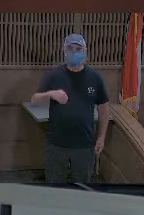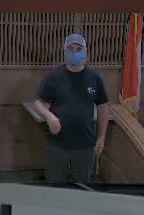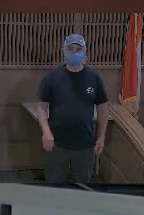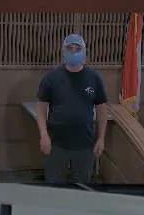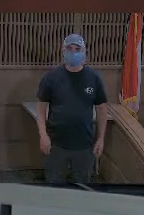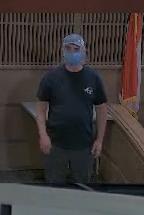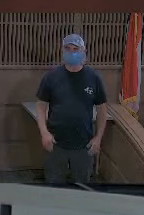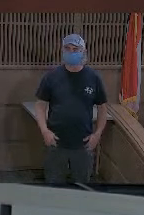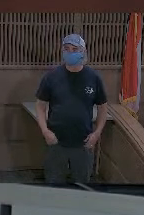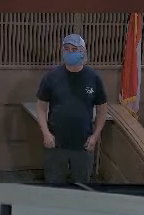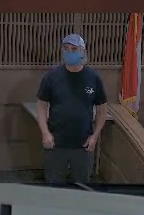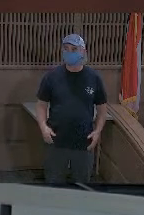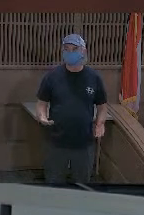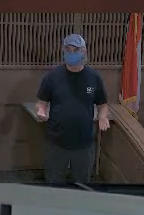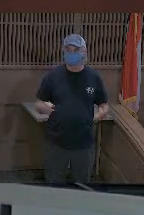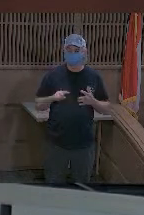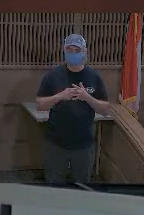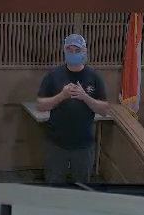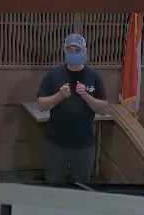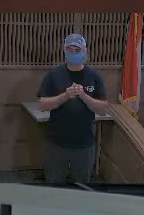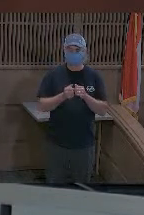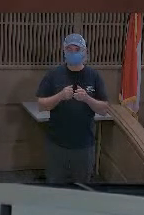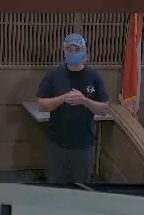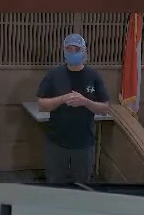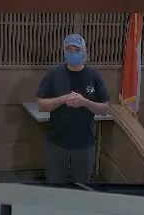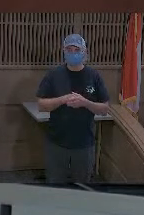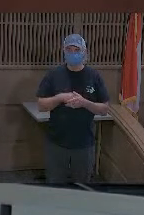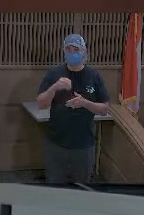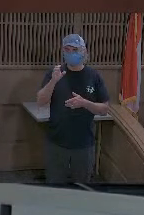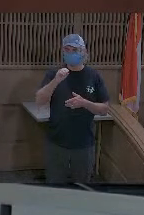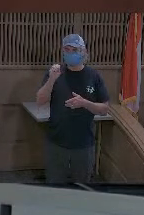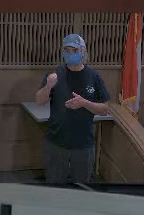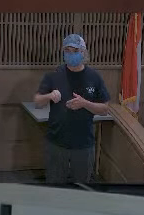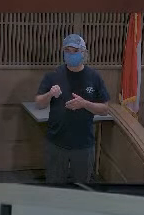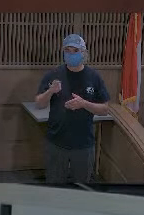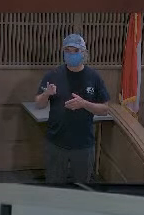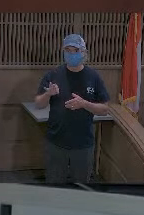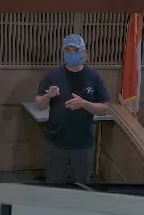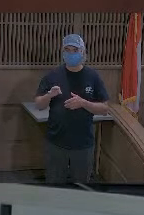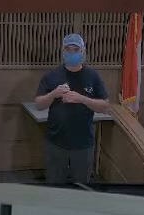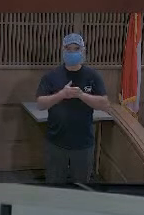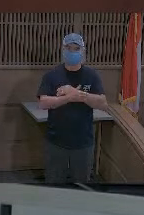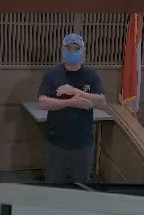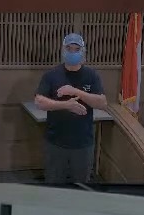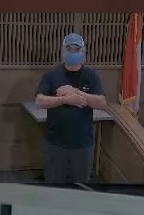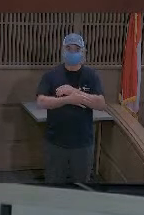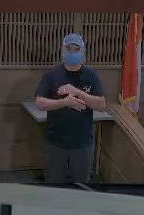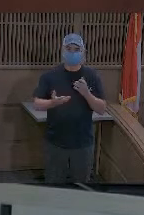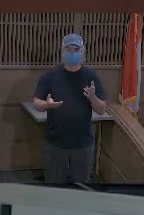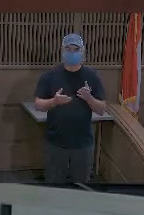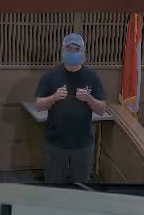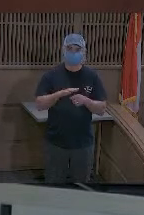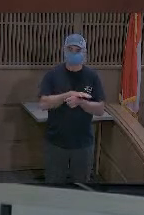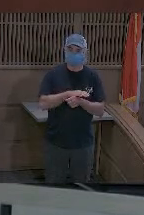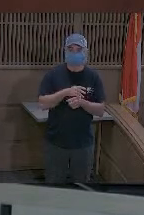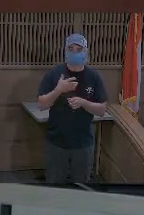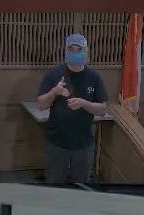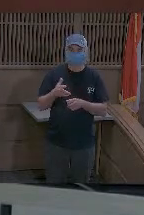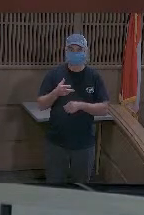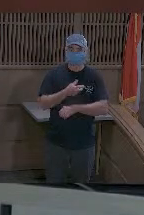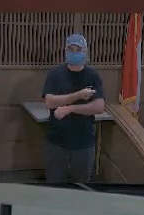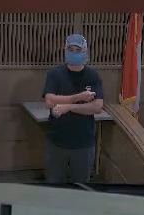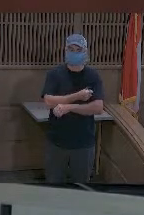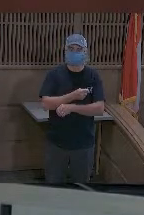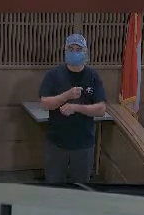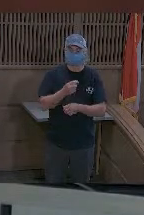I'd like to start off with the percentage of the county residents who are fully vaccinated and partially